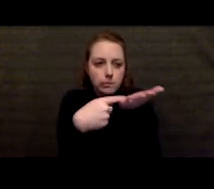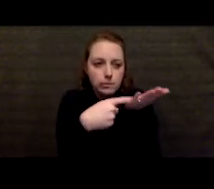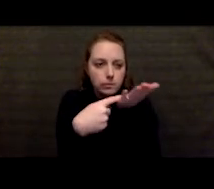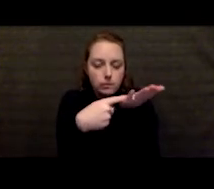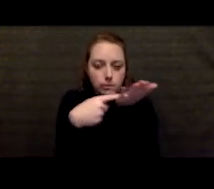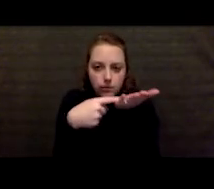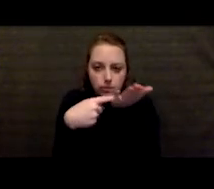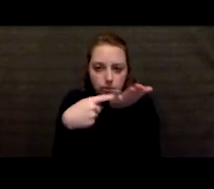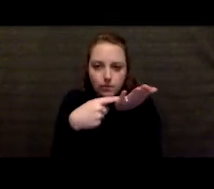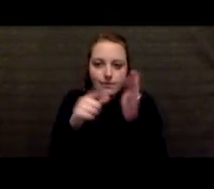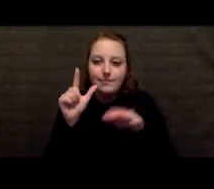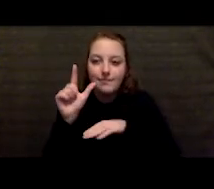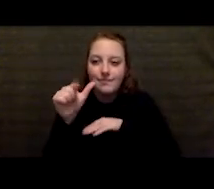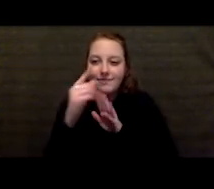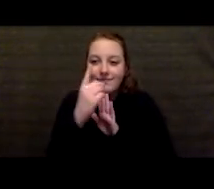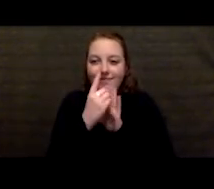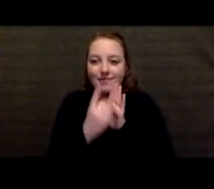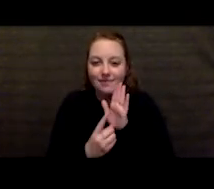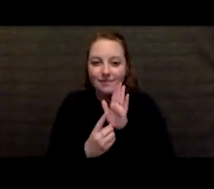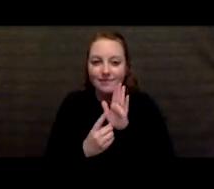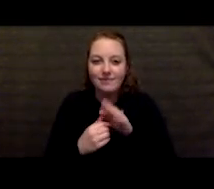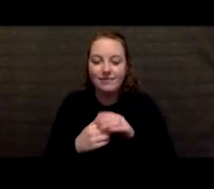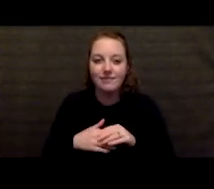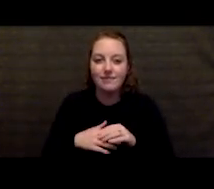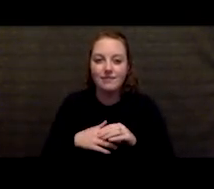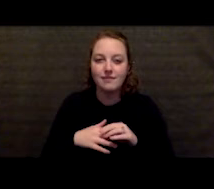well. Was that in 2012?